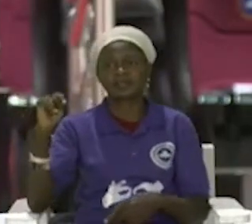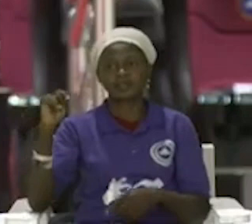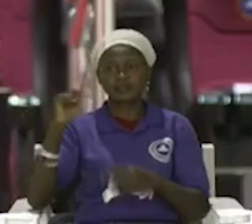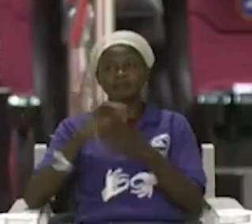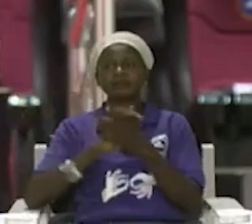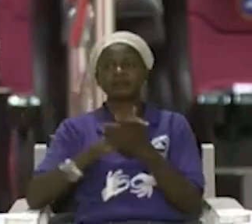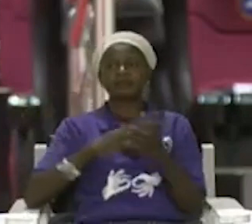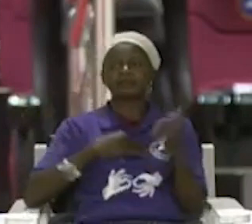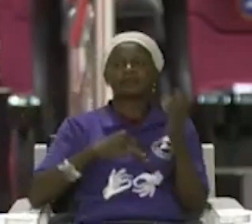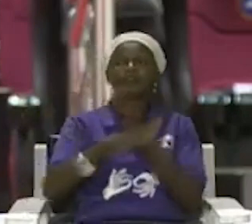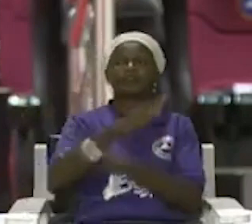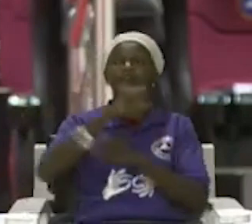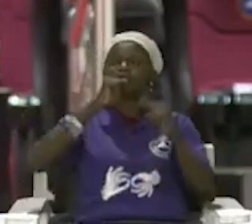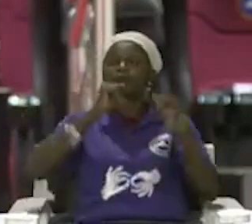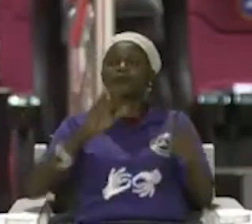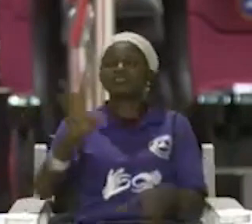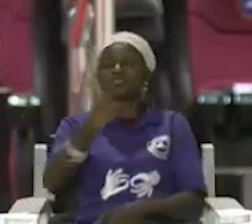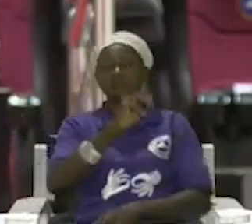And God blessed them.